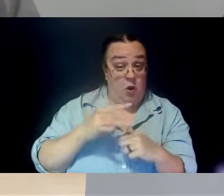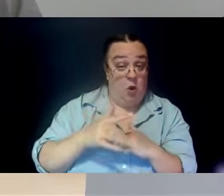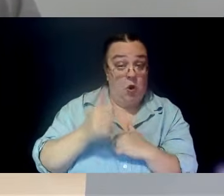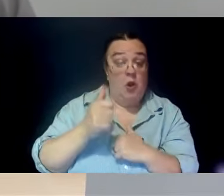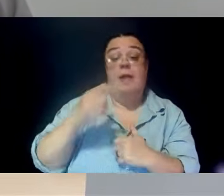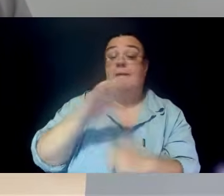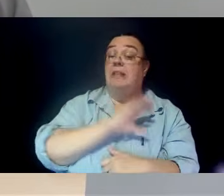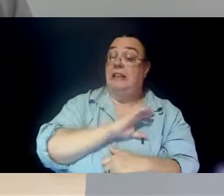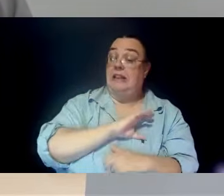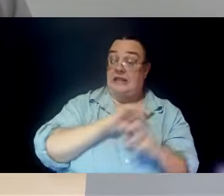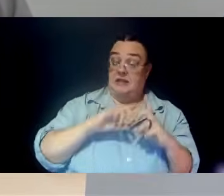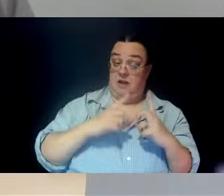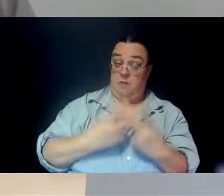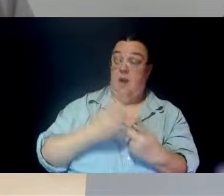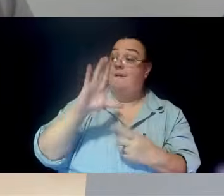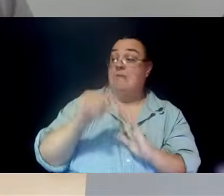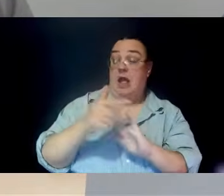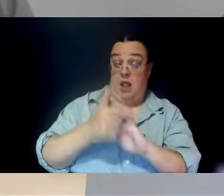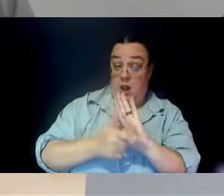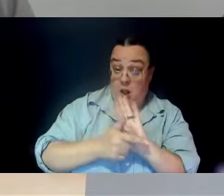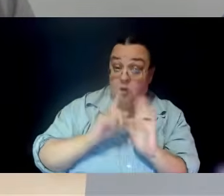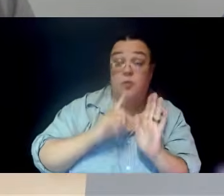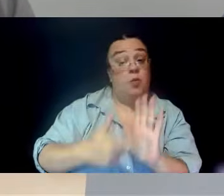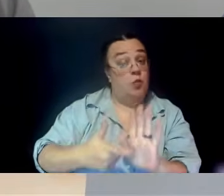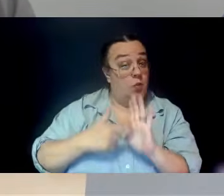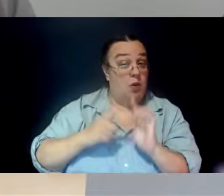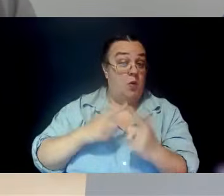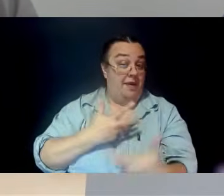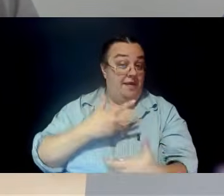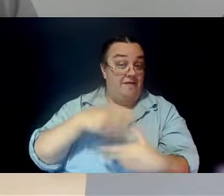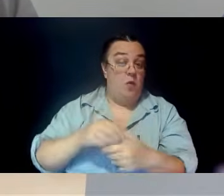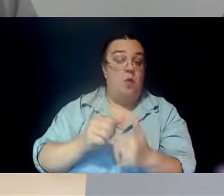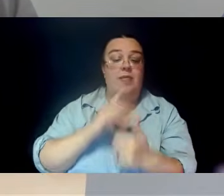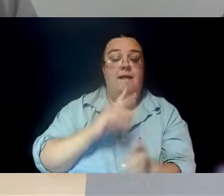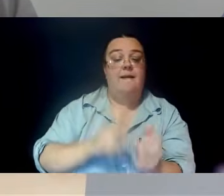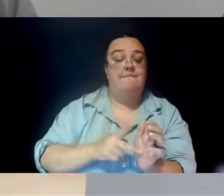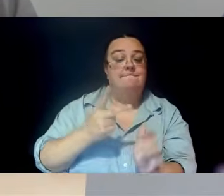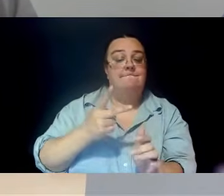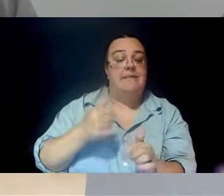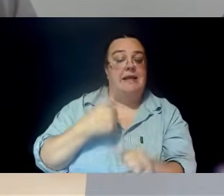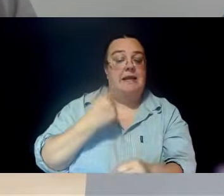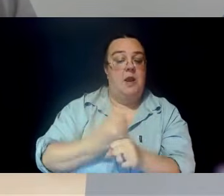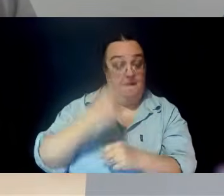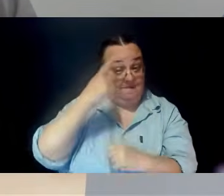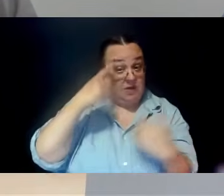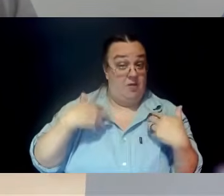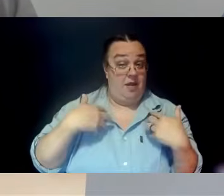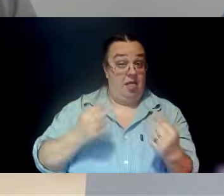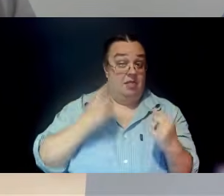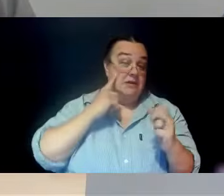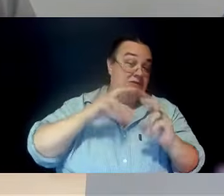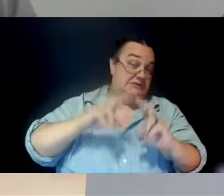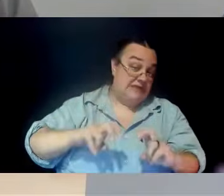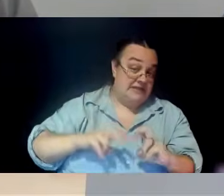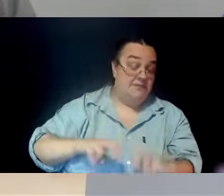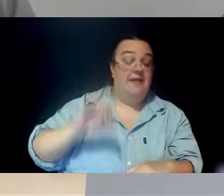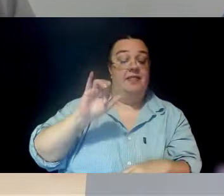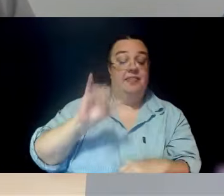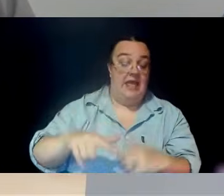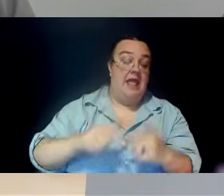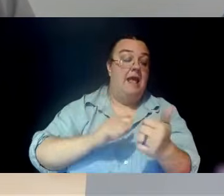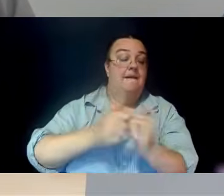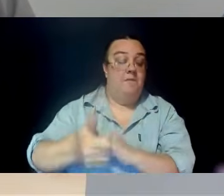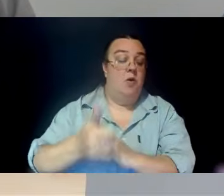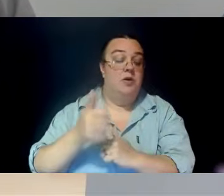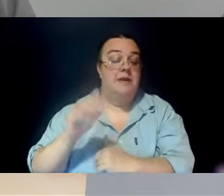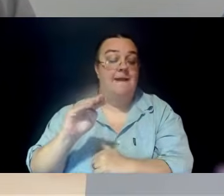is required by law to engage in a biennial mental health assessment. That was passed as part of the Maryland Police